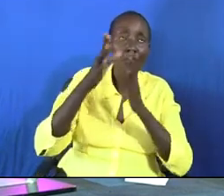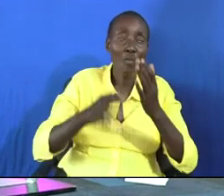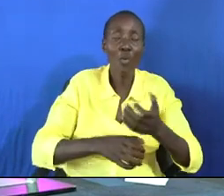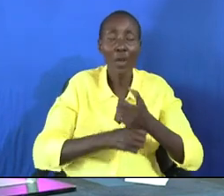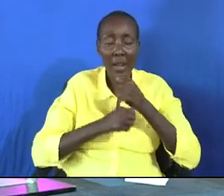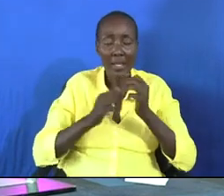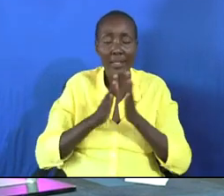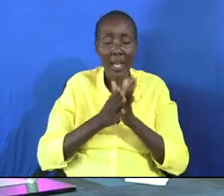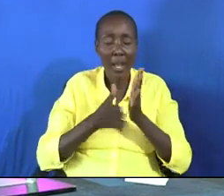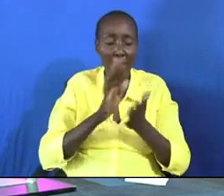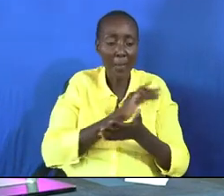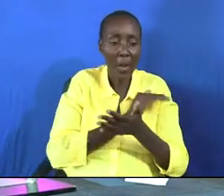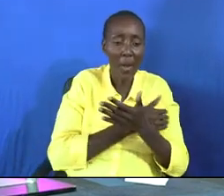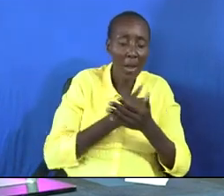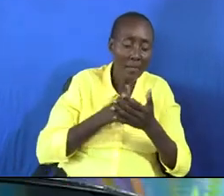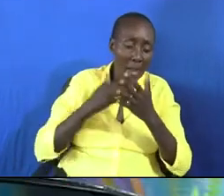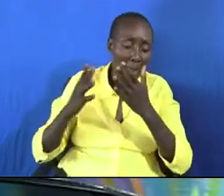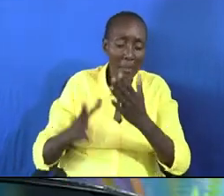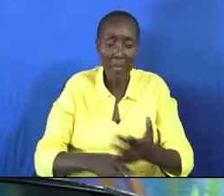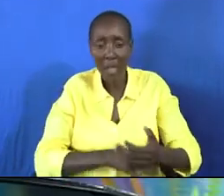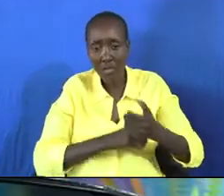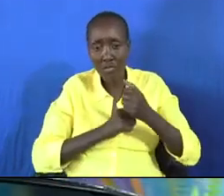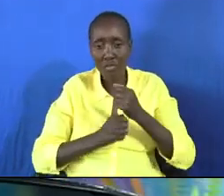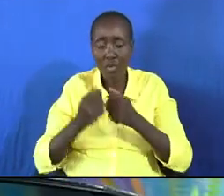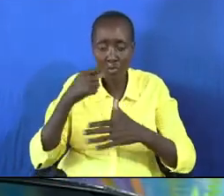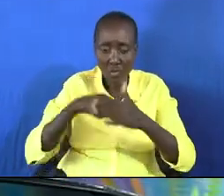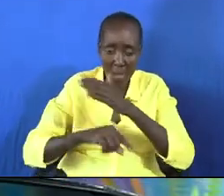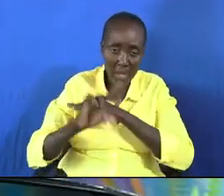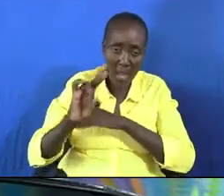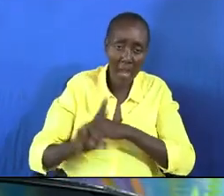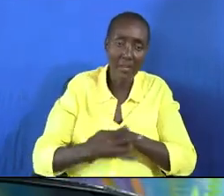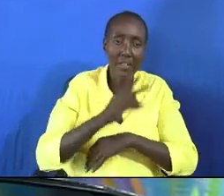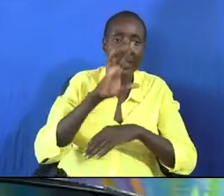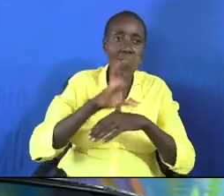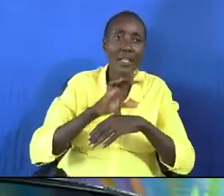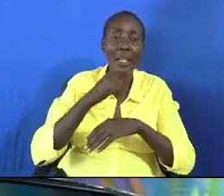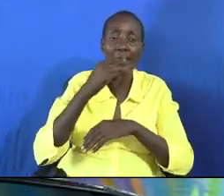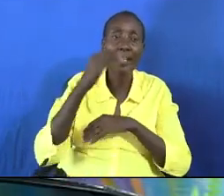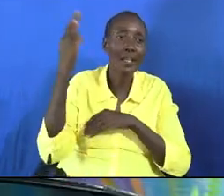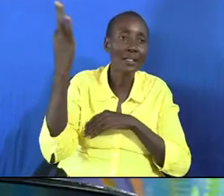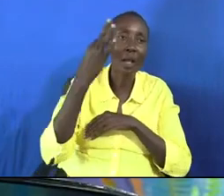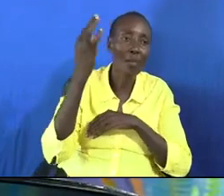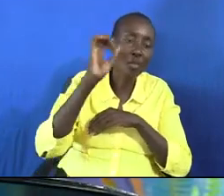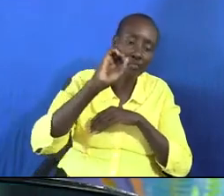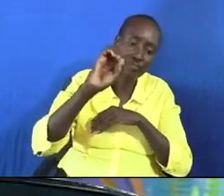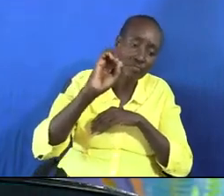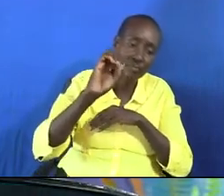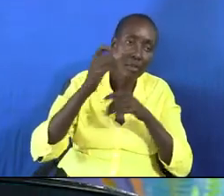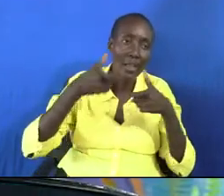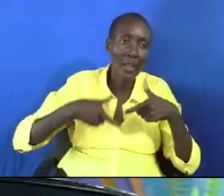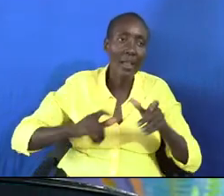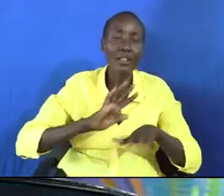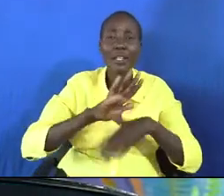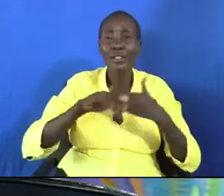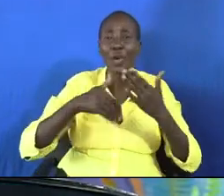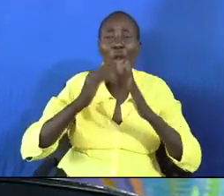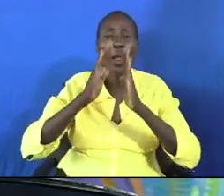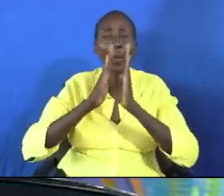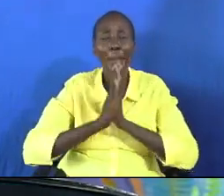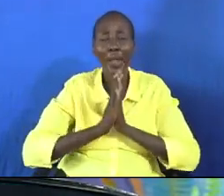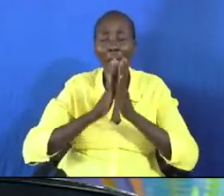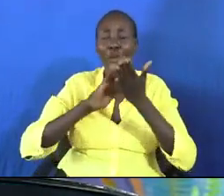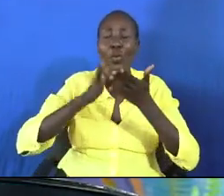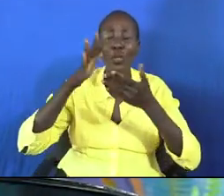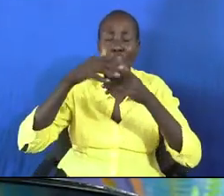and power. Am I bold enough to come to an Adventist church and say, no sermon today? Let us pray. Let us praise